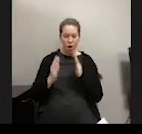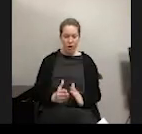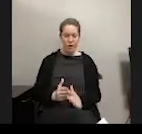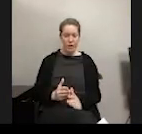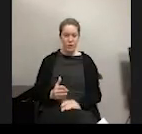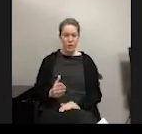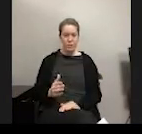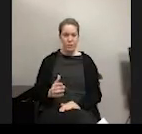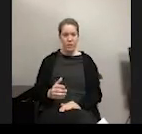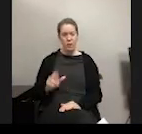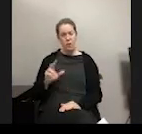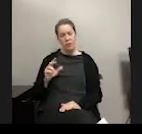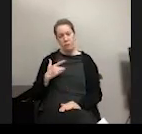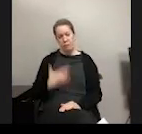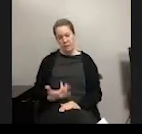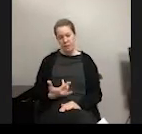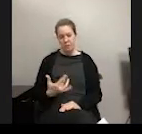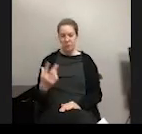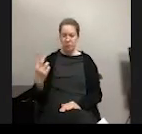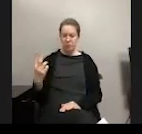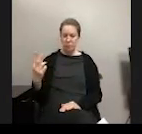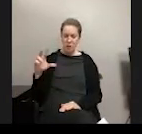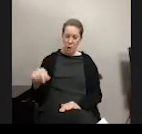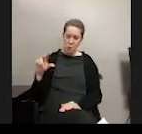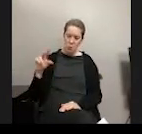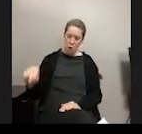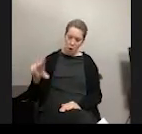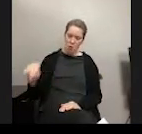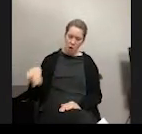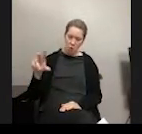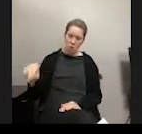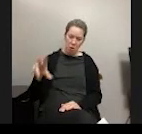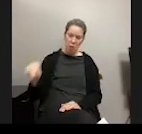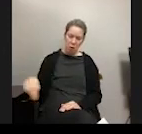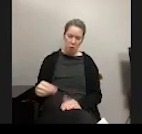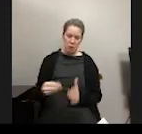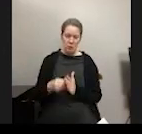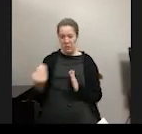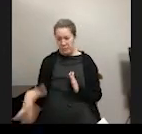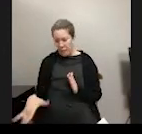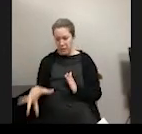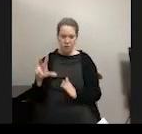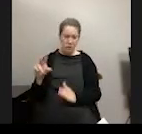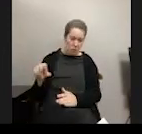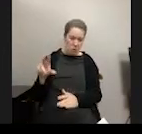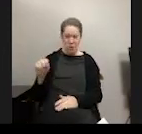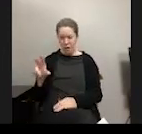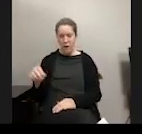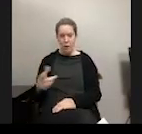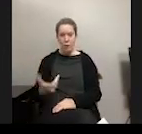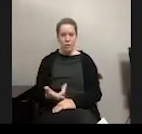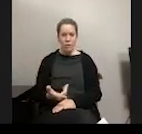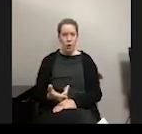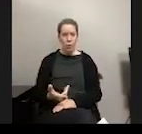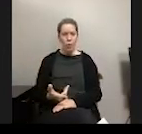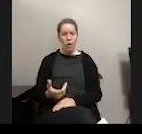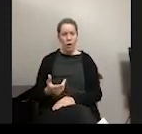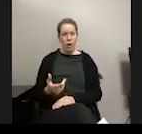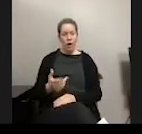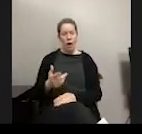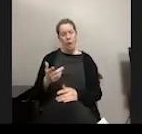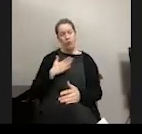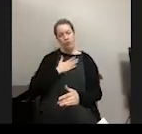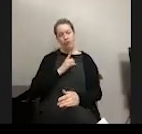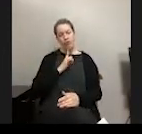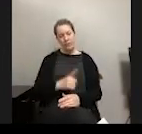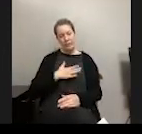personally, one of my mandates is to young artists to let them know, yes, that things are possible. You just have to kind of find a way. So I'm really pleased to